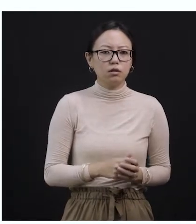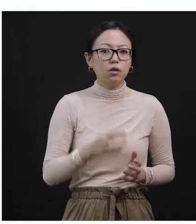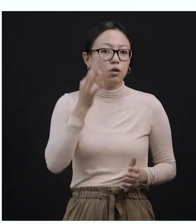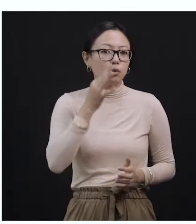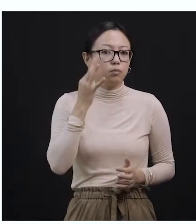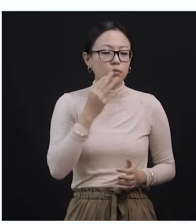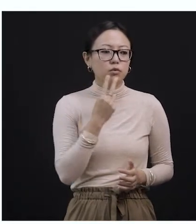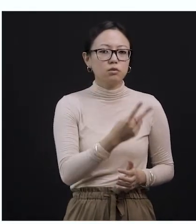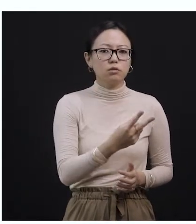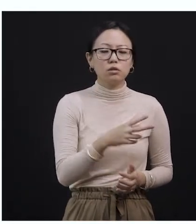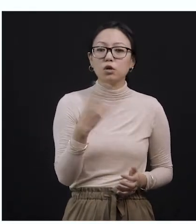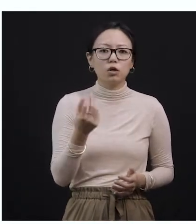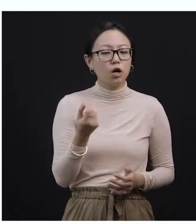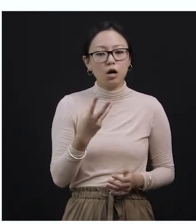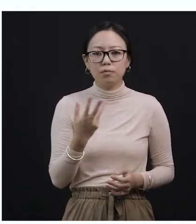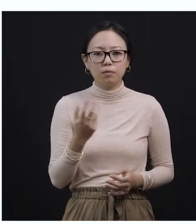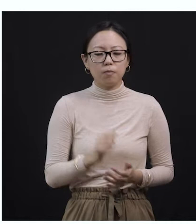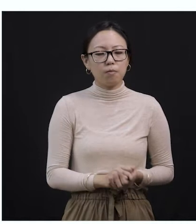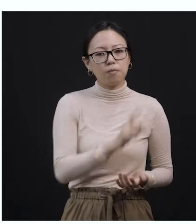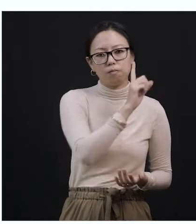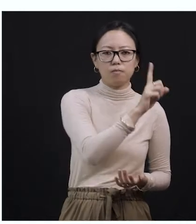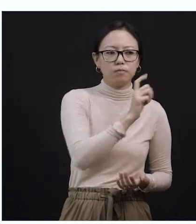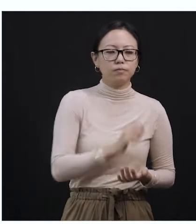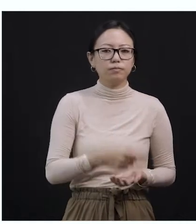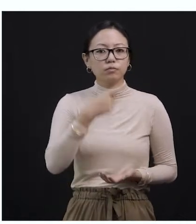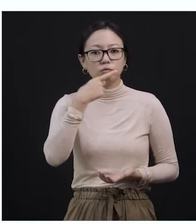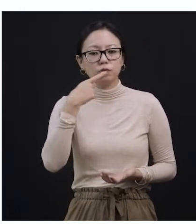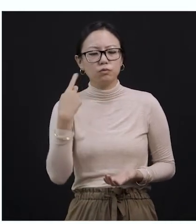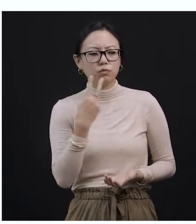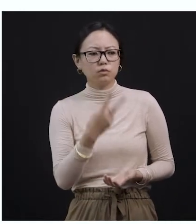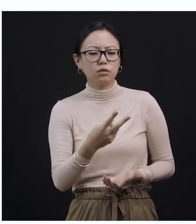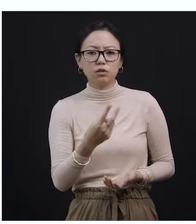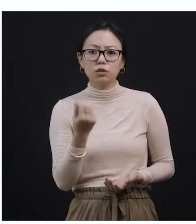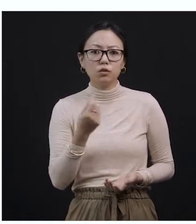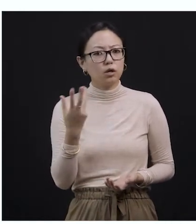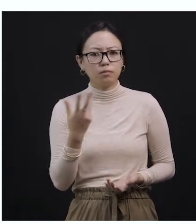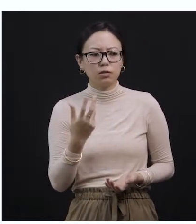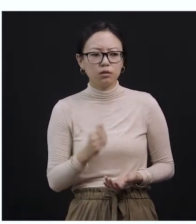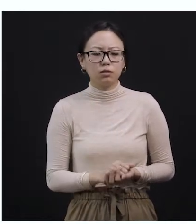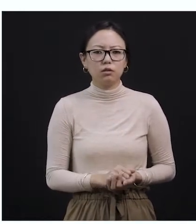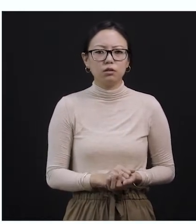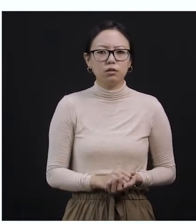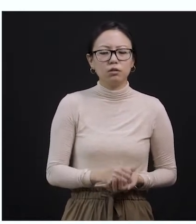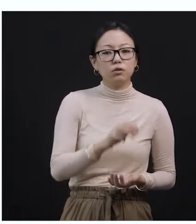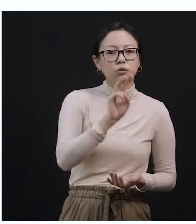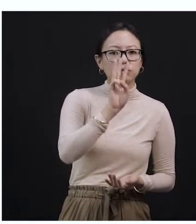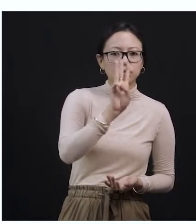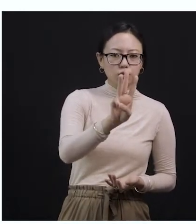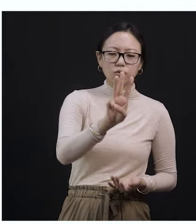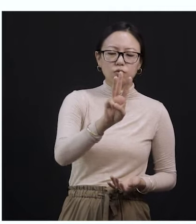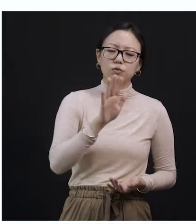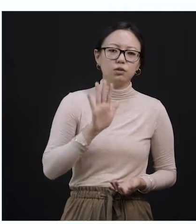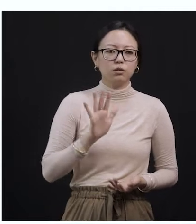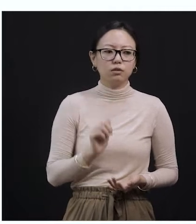have one blue strip. And in ones place, we have one, two, three